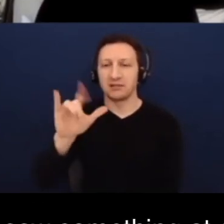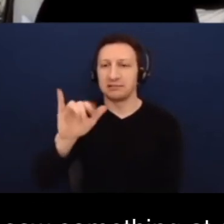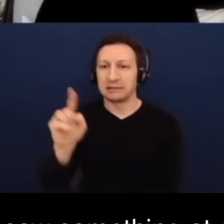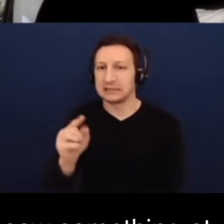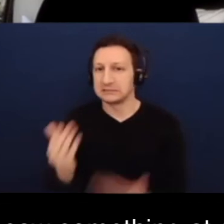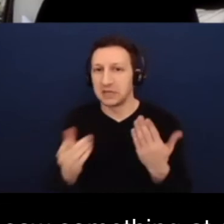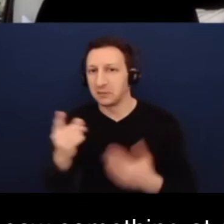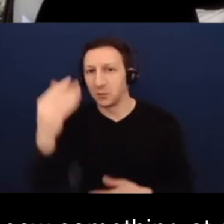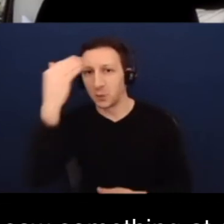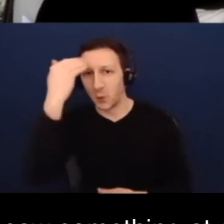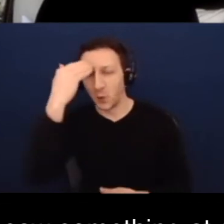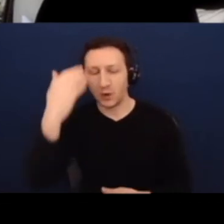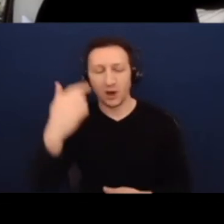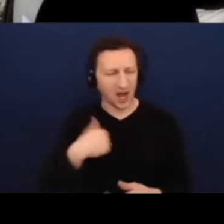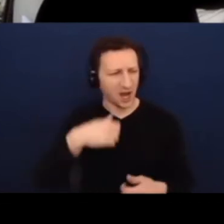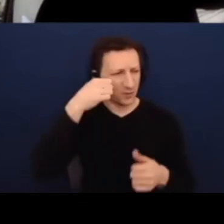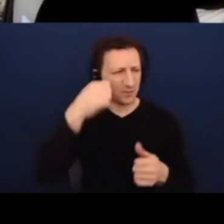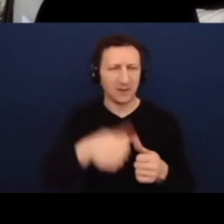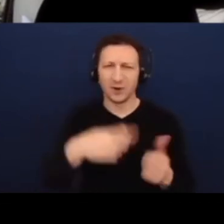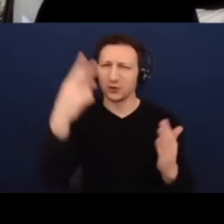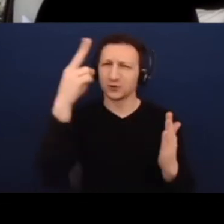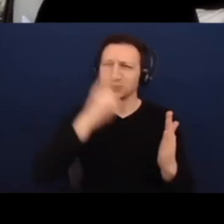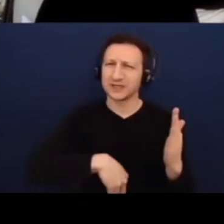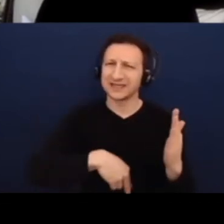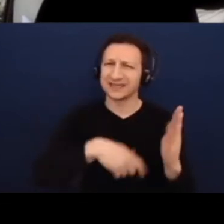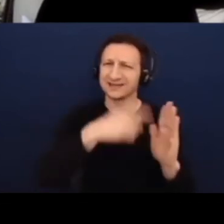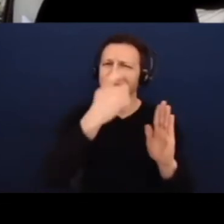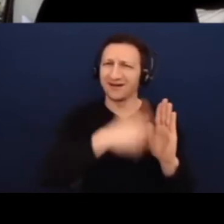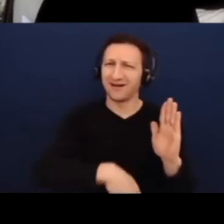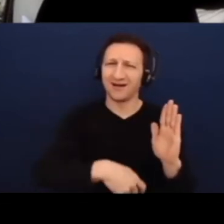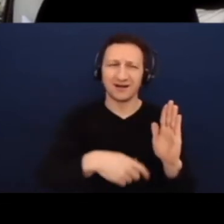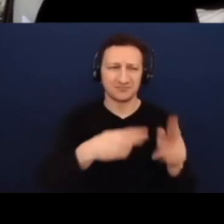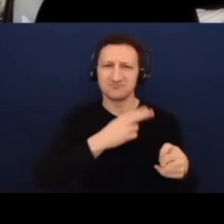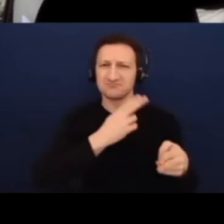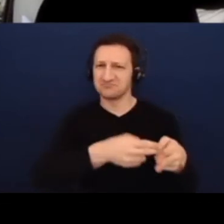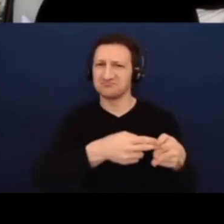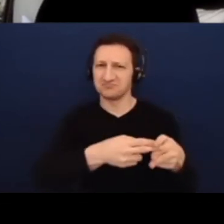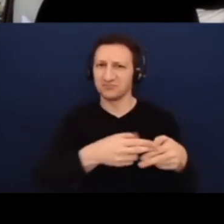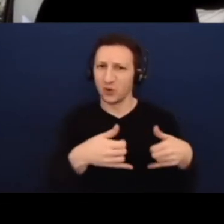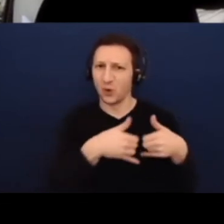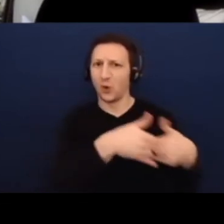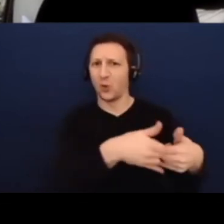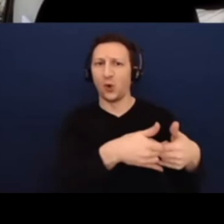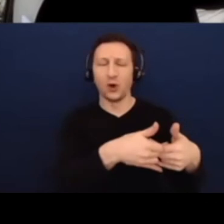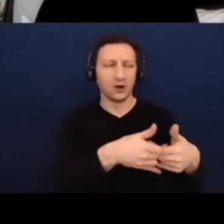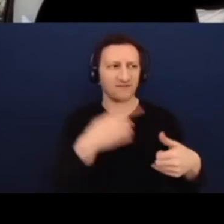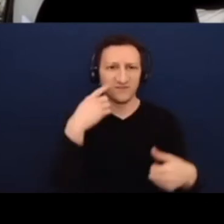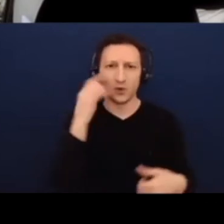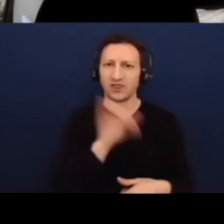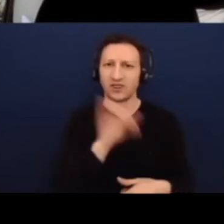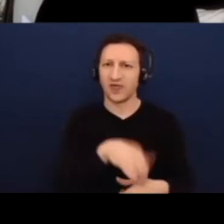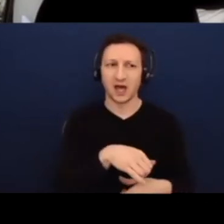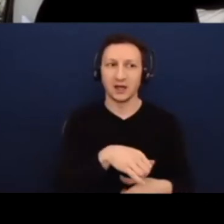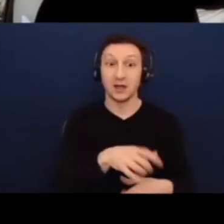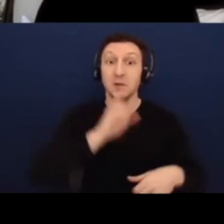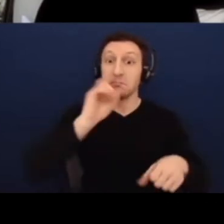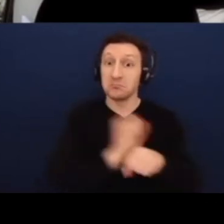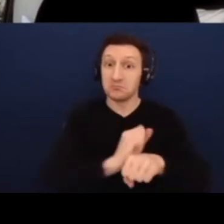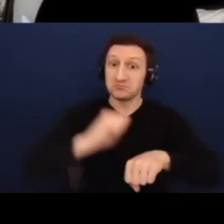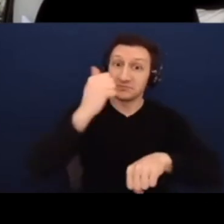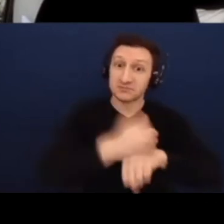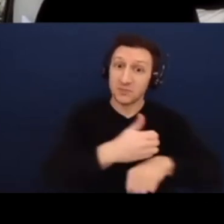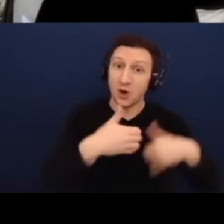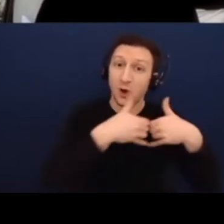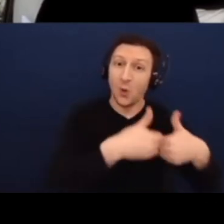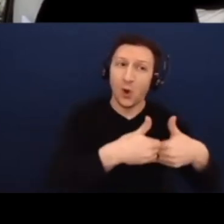one time kind of relevant, but what I have seen is conversation around wanting something to be there.